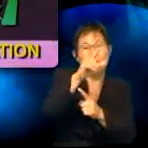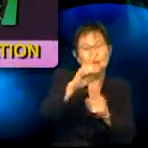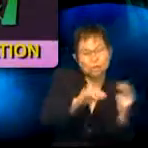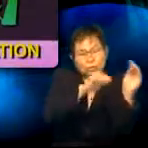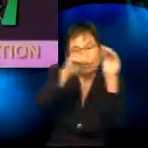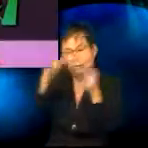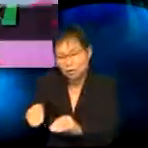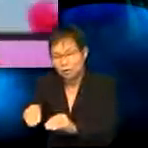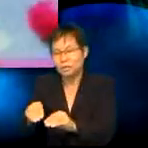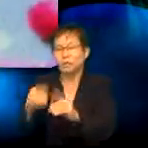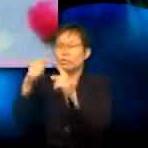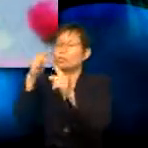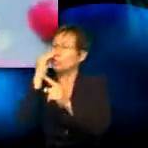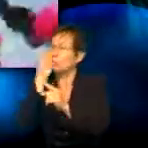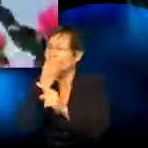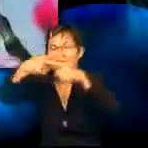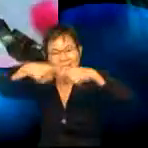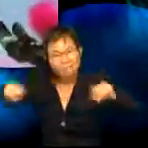a different plant.